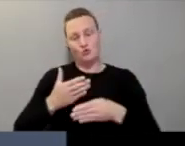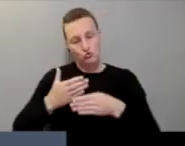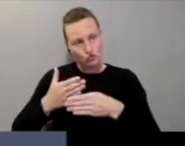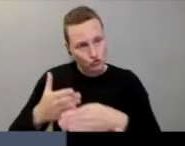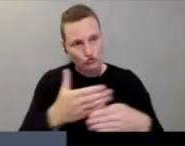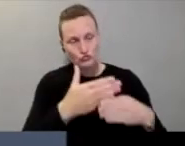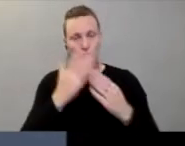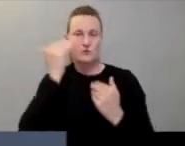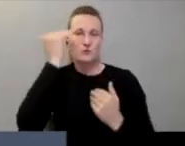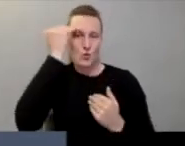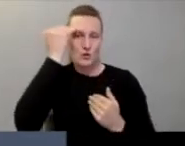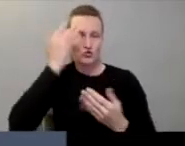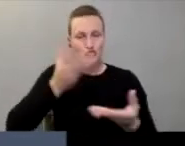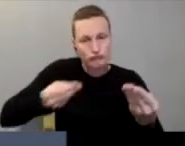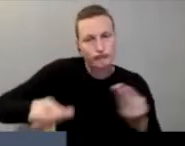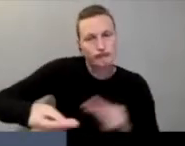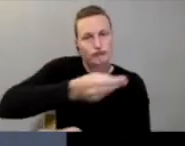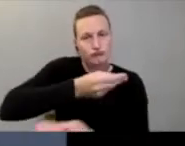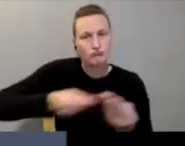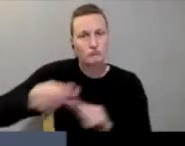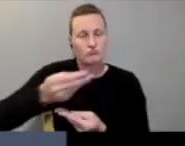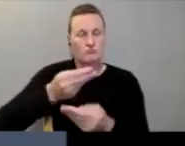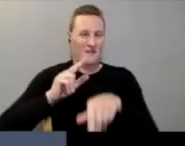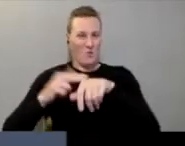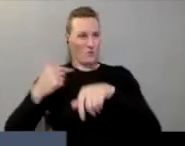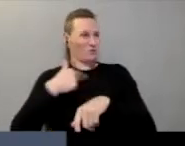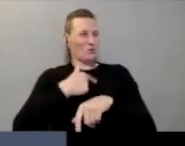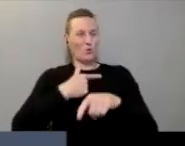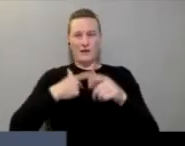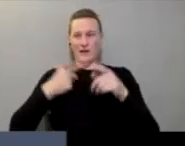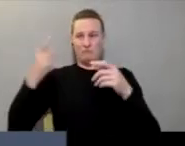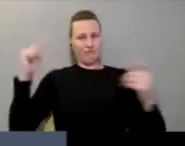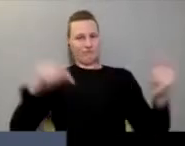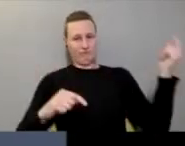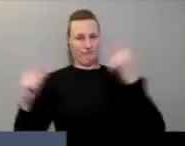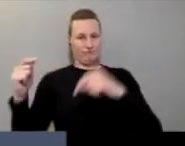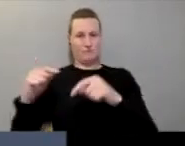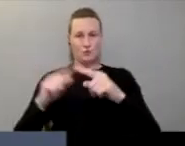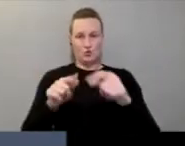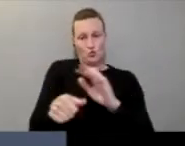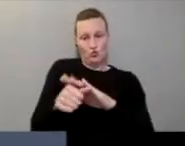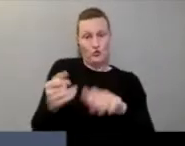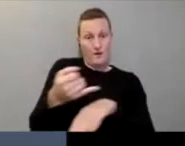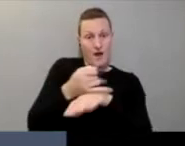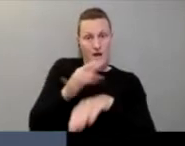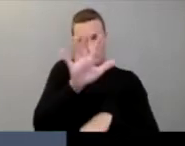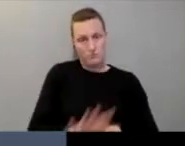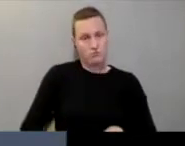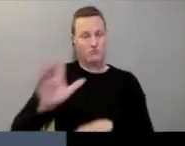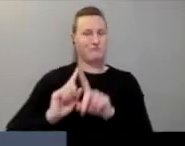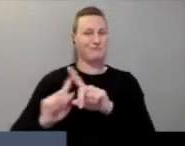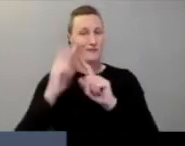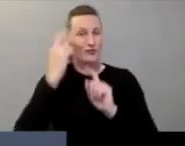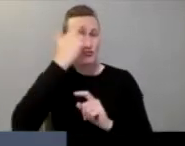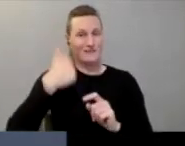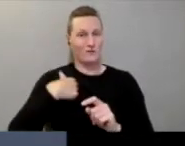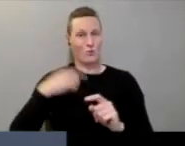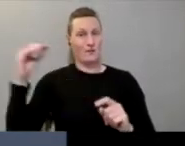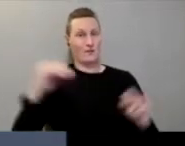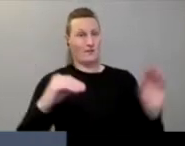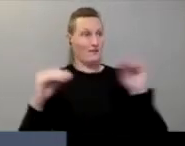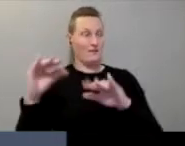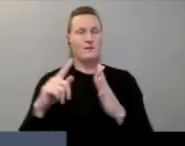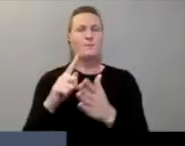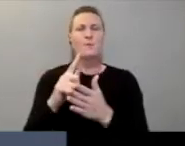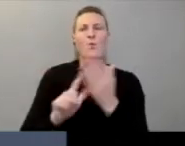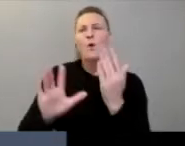and territories for different reasons, this kind of belonging to place, connecting to place, the kind of stories that draw us into